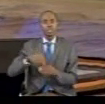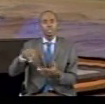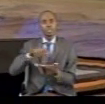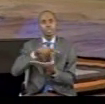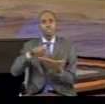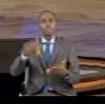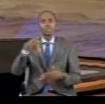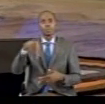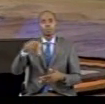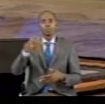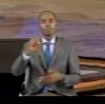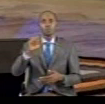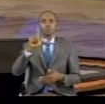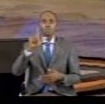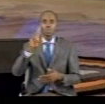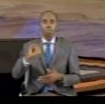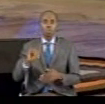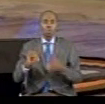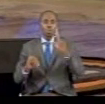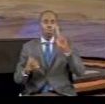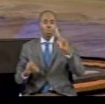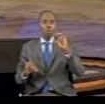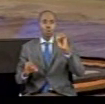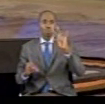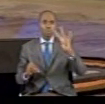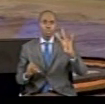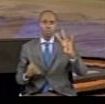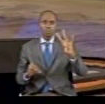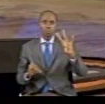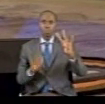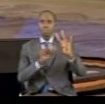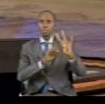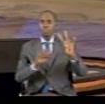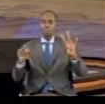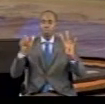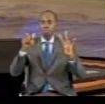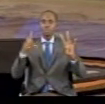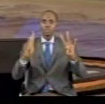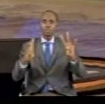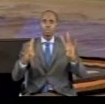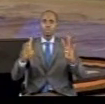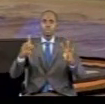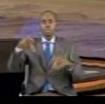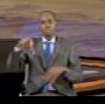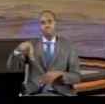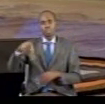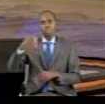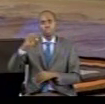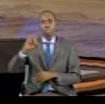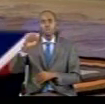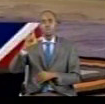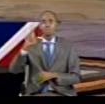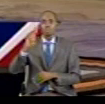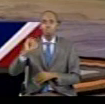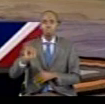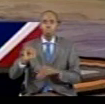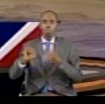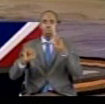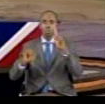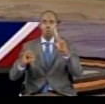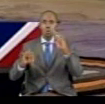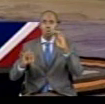107. I'm reading from verse 27. Psalm 107,